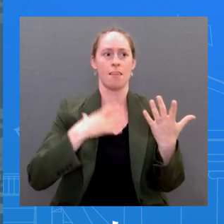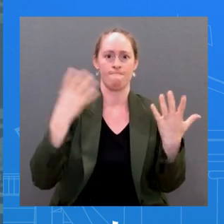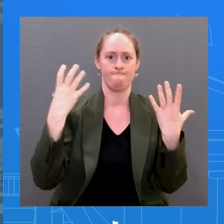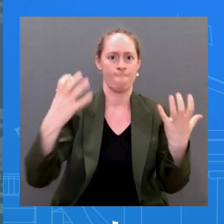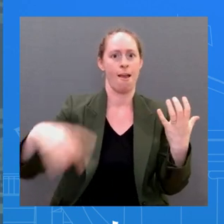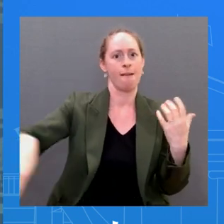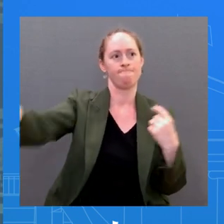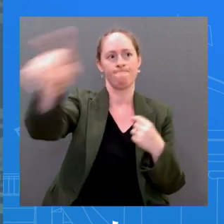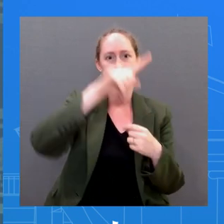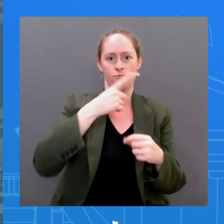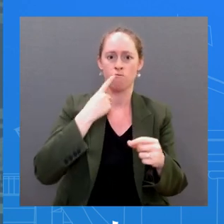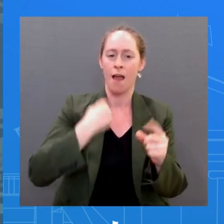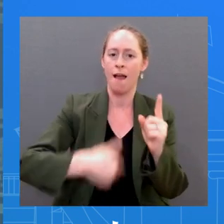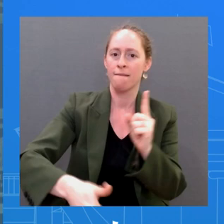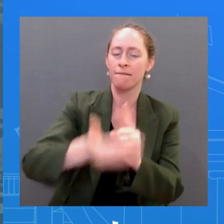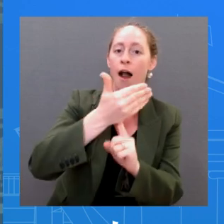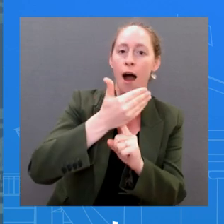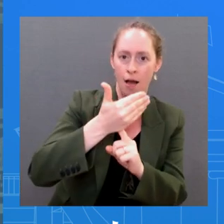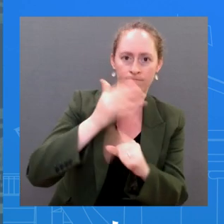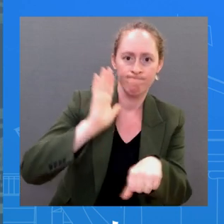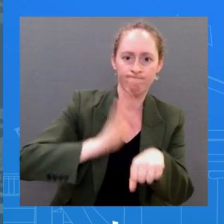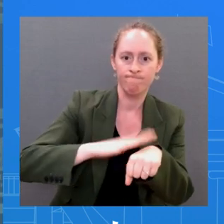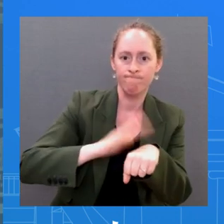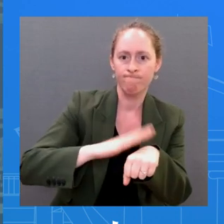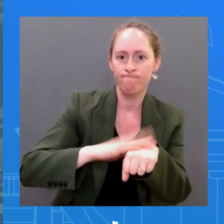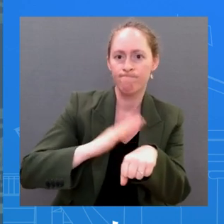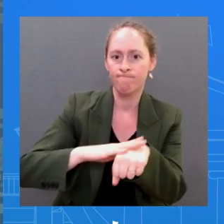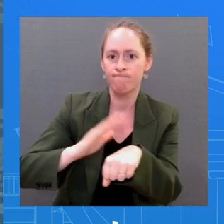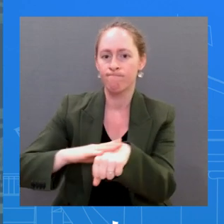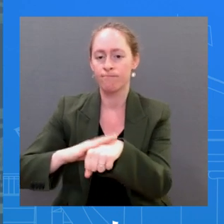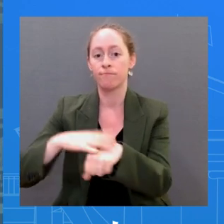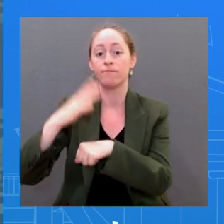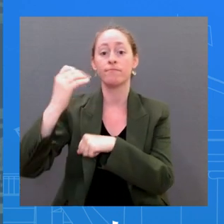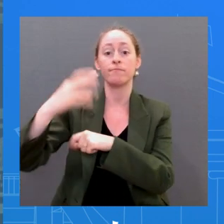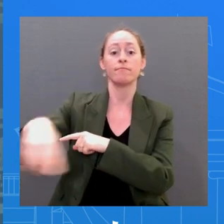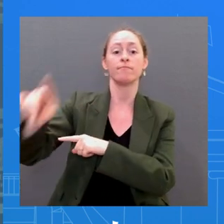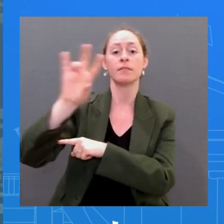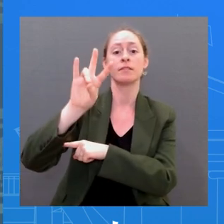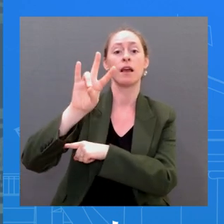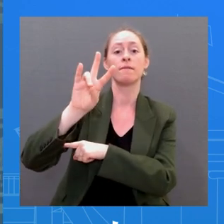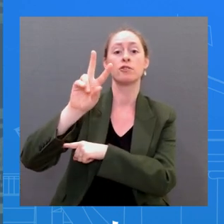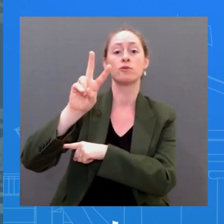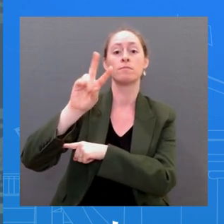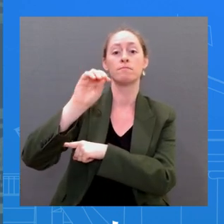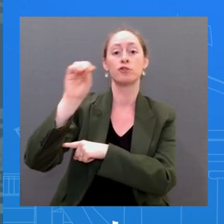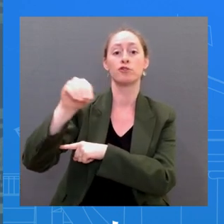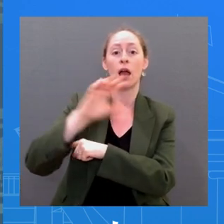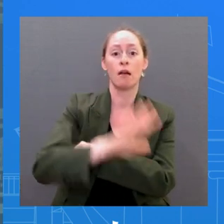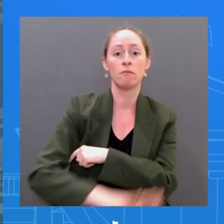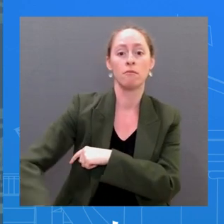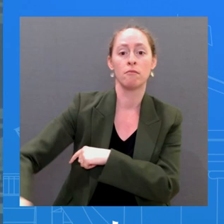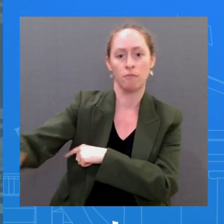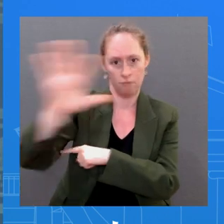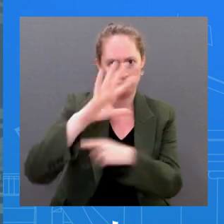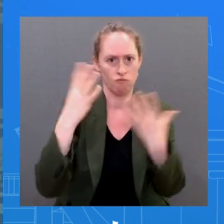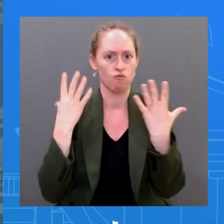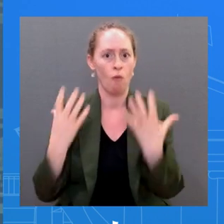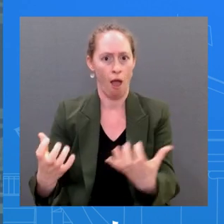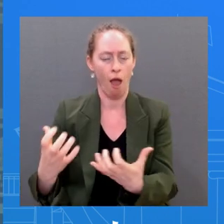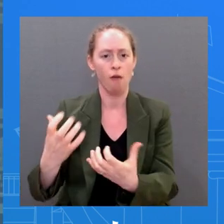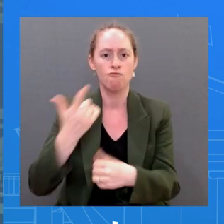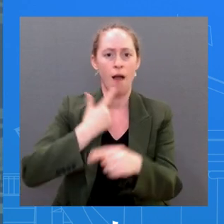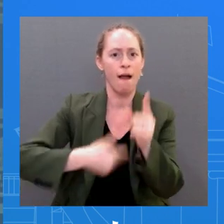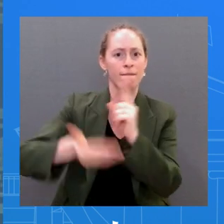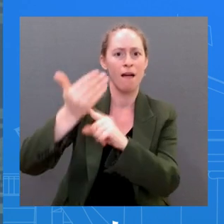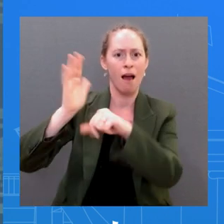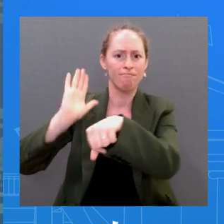here yesterday that has 72% for the red flag laws. We know that expanding background check is overwhelmingly popular